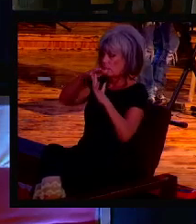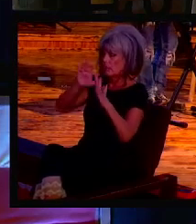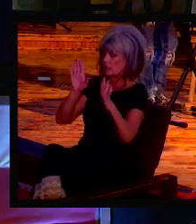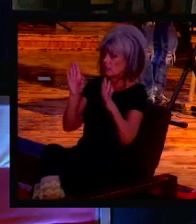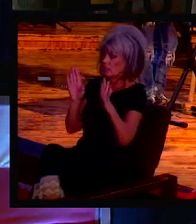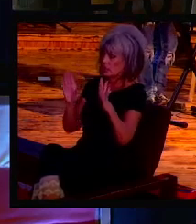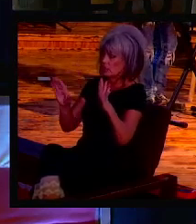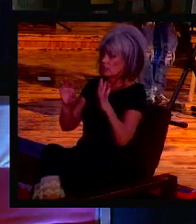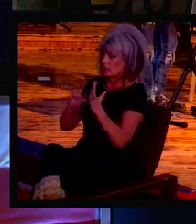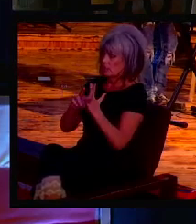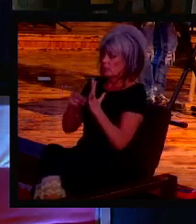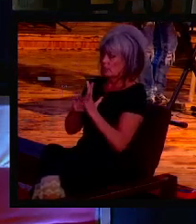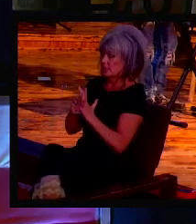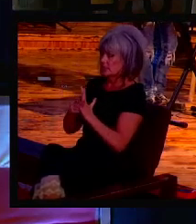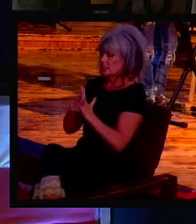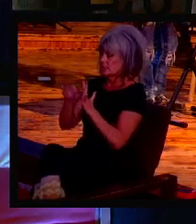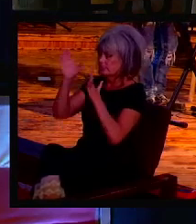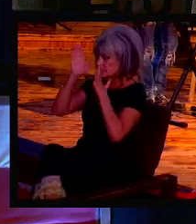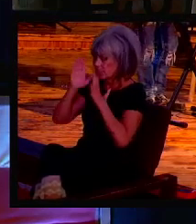forgiveness is not optional.